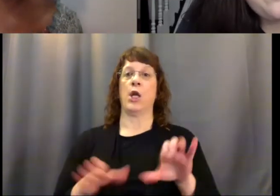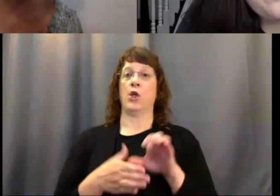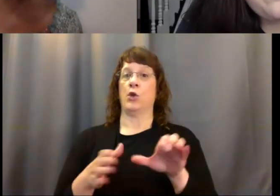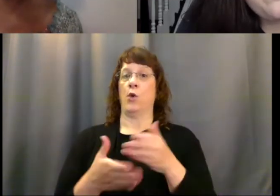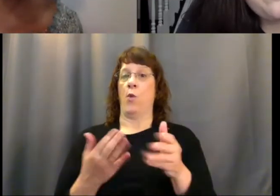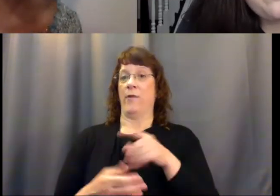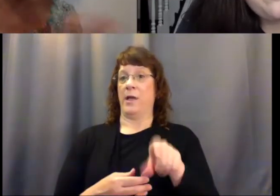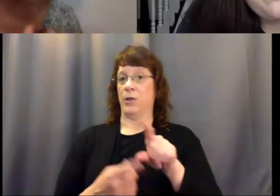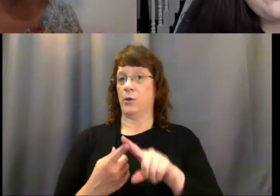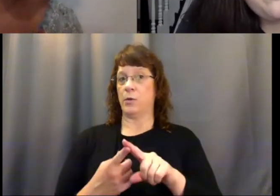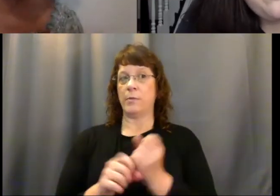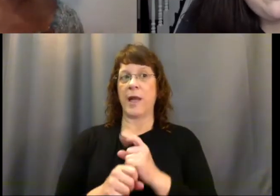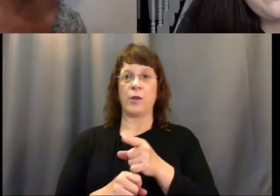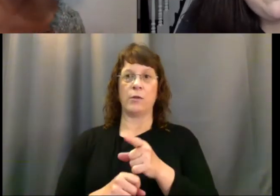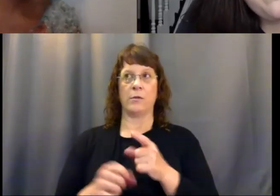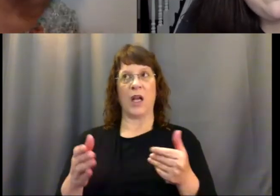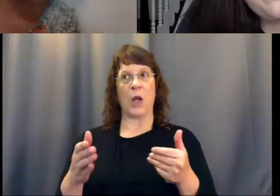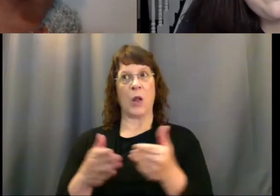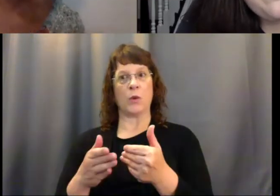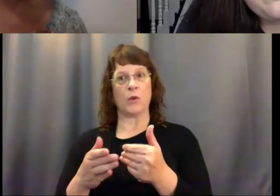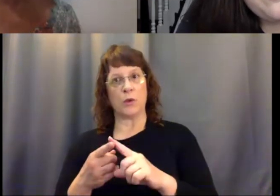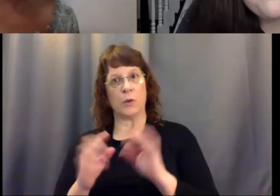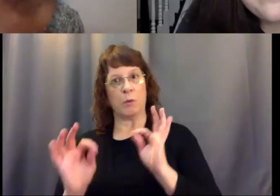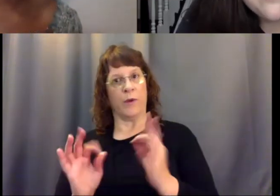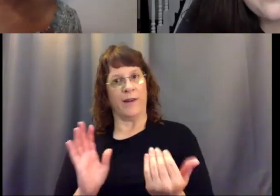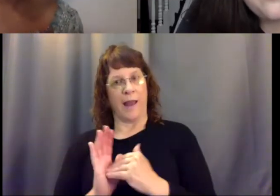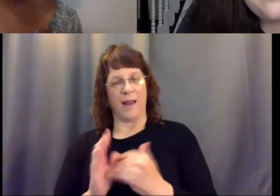make you as close to possible as perfect again.